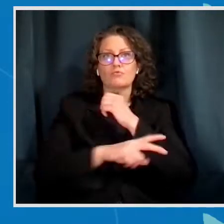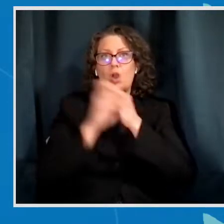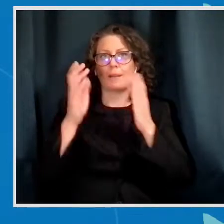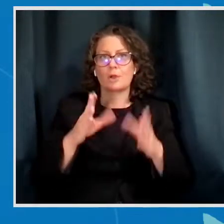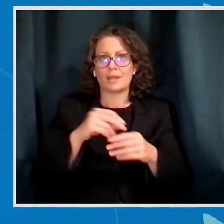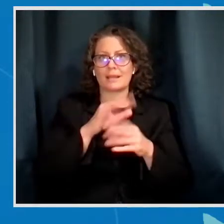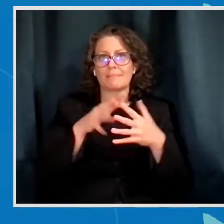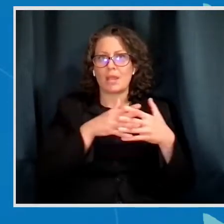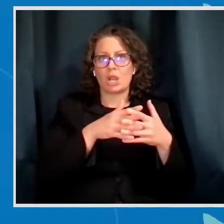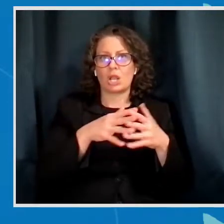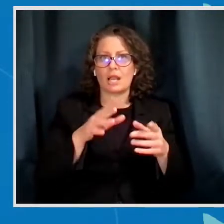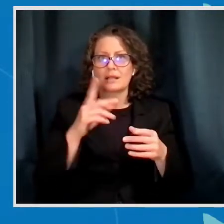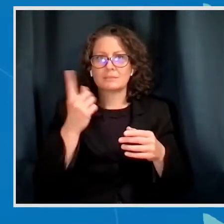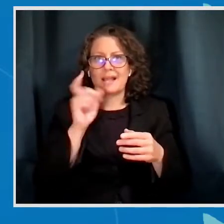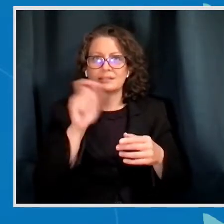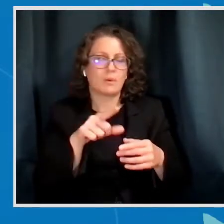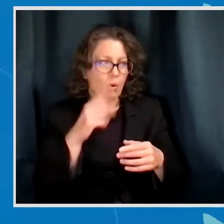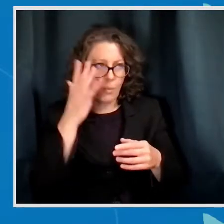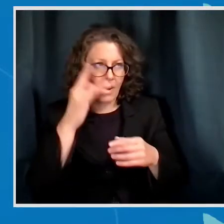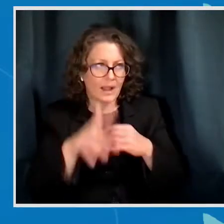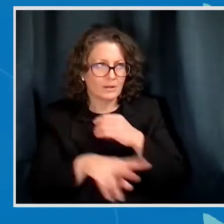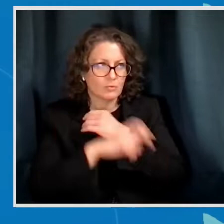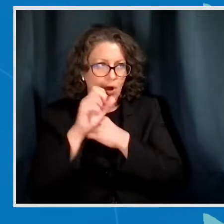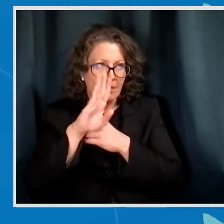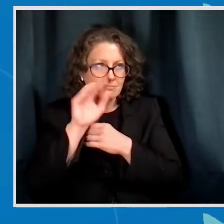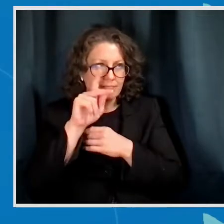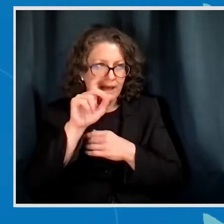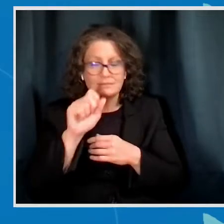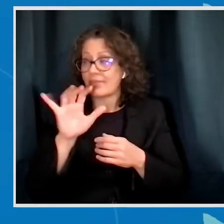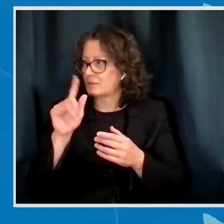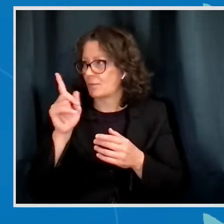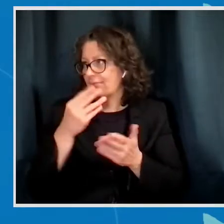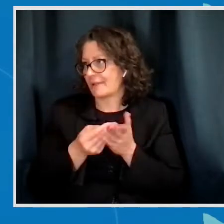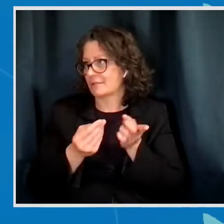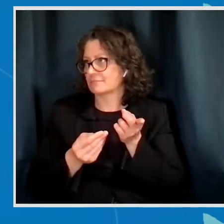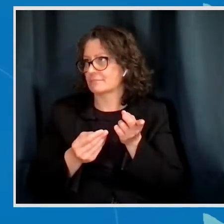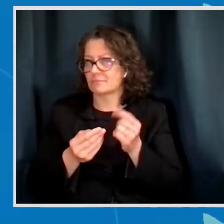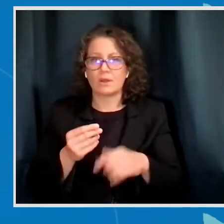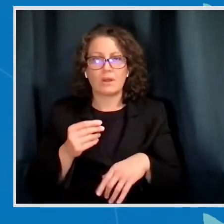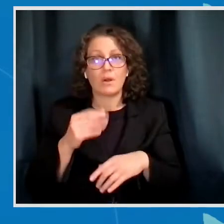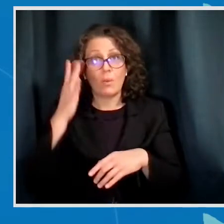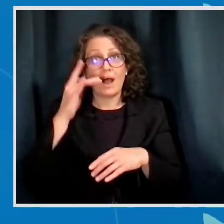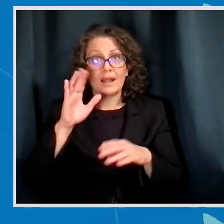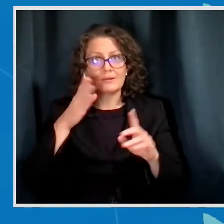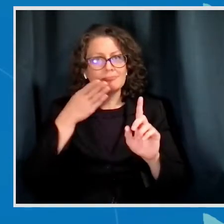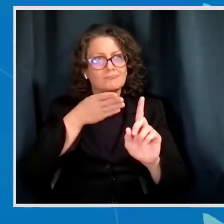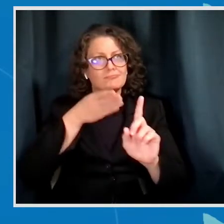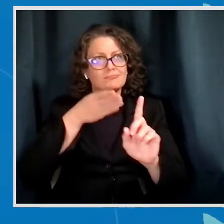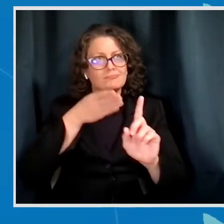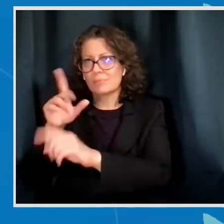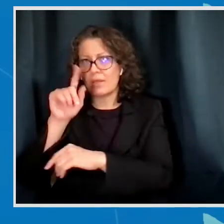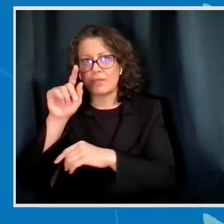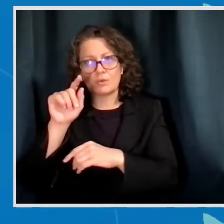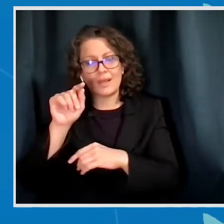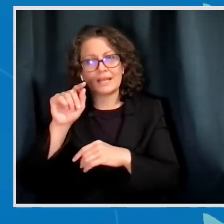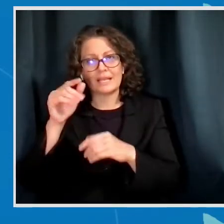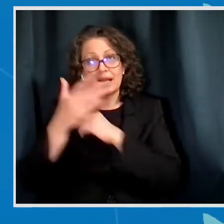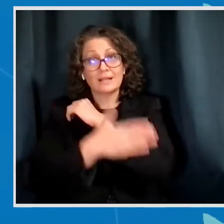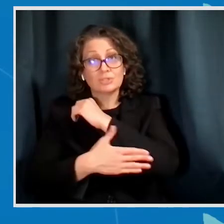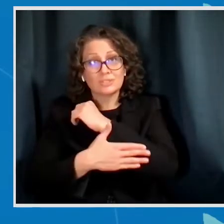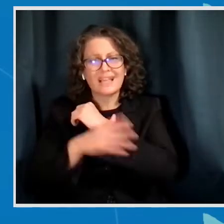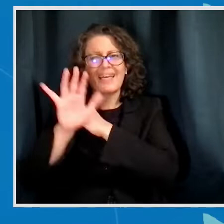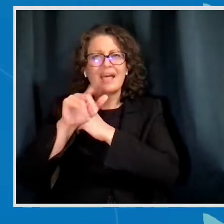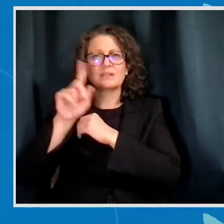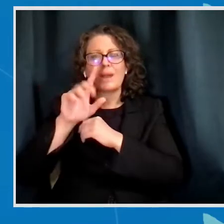is. So question, why do you go after the 20 countries? Because that's where the emissions are. And if we focus on